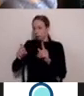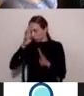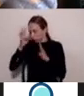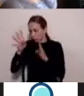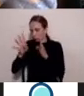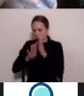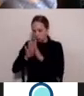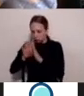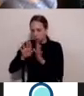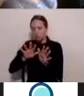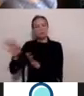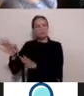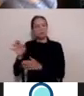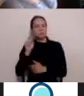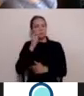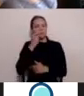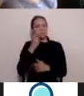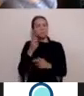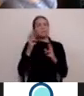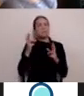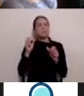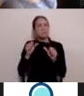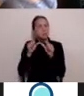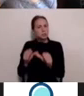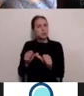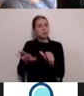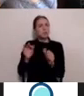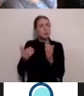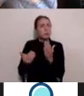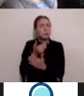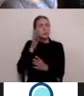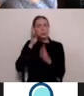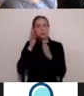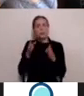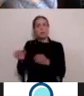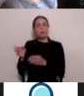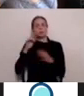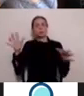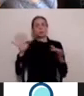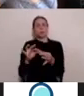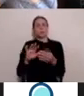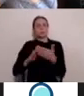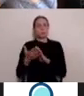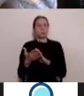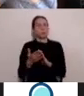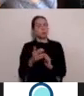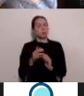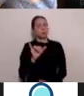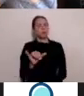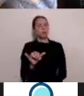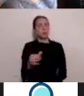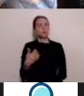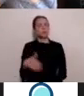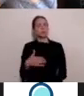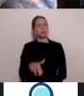find new and creative ways to continue to link our communities. I mean, to me, that's the thing that